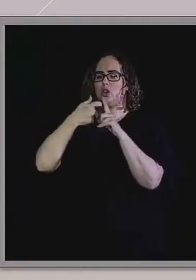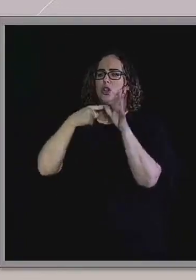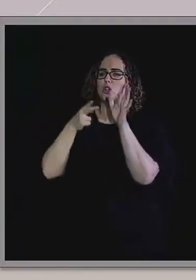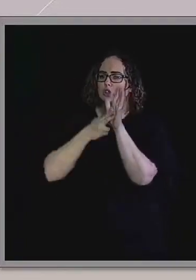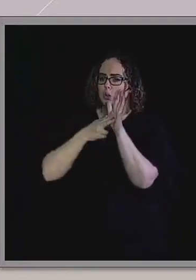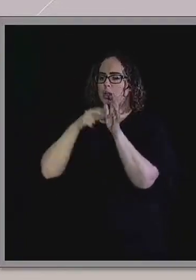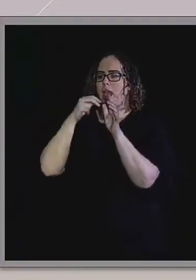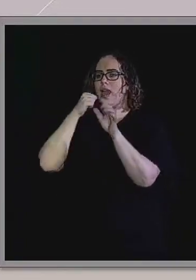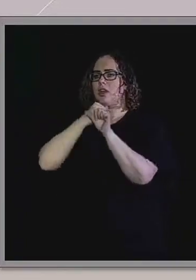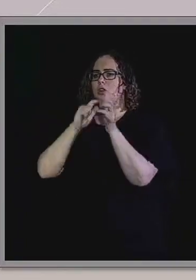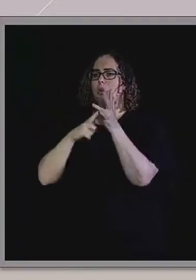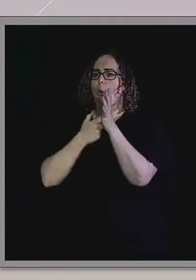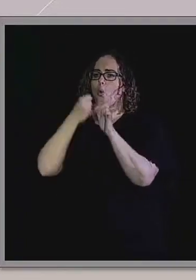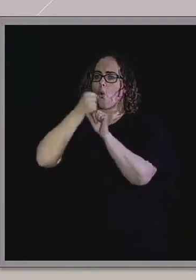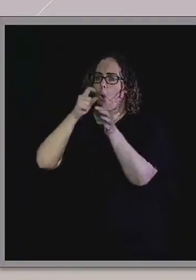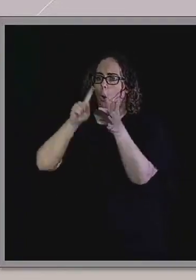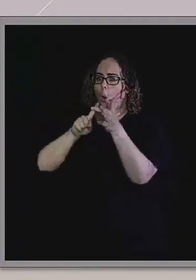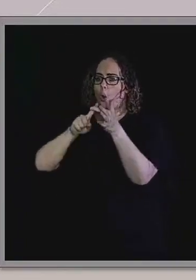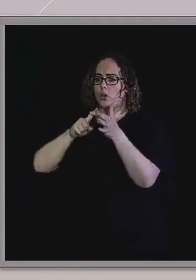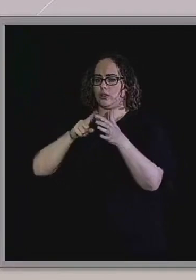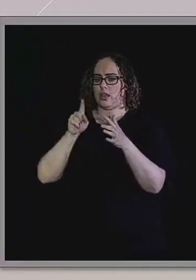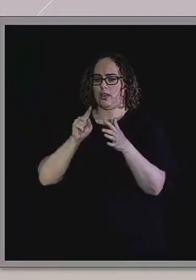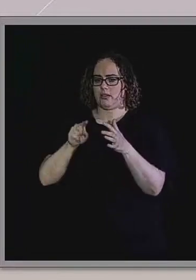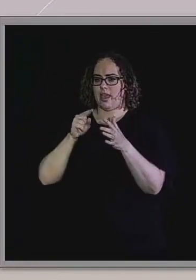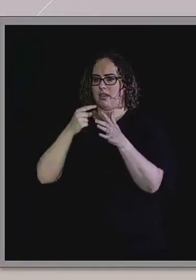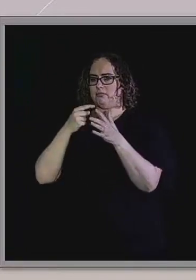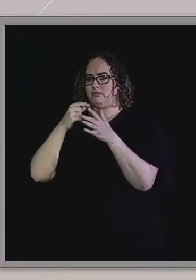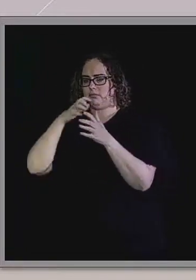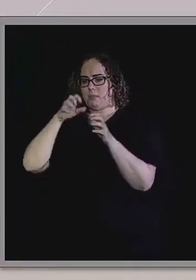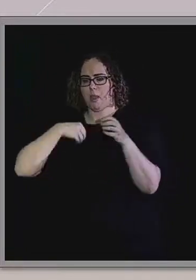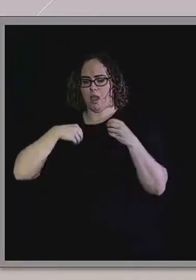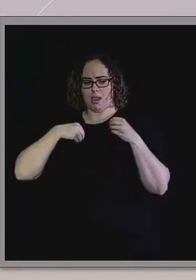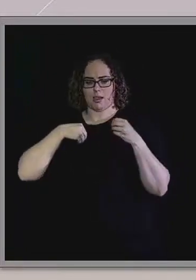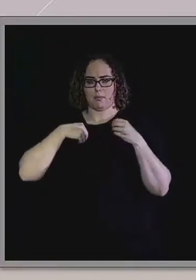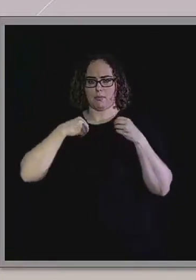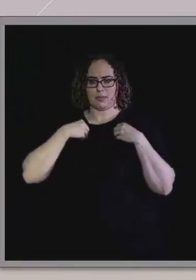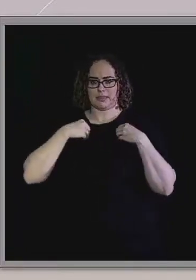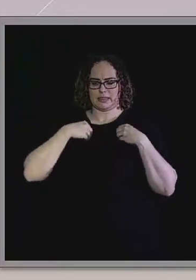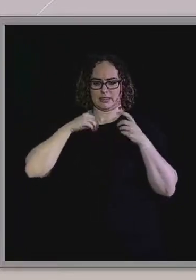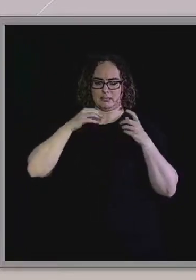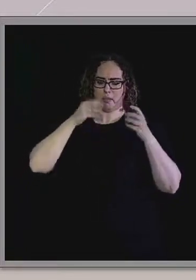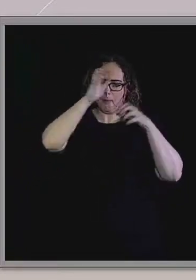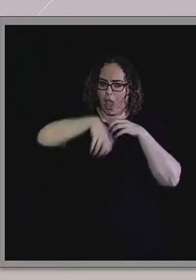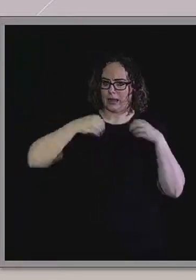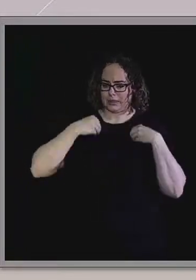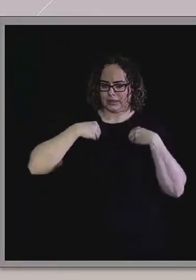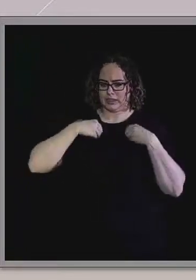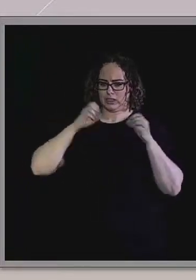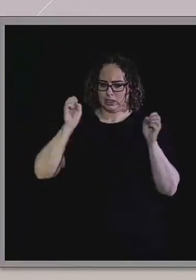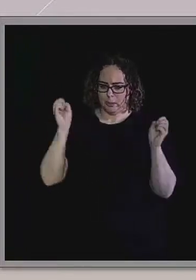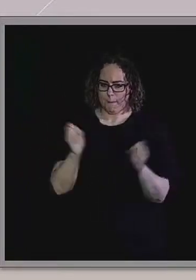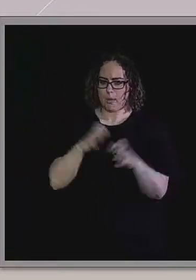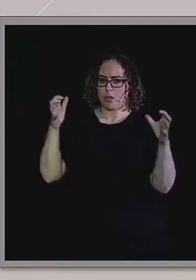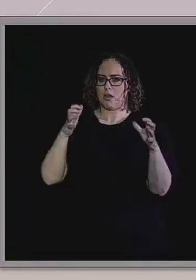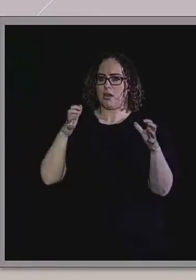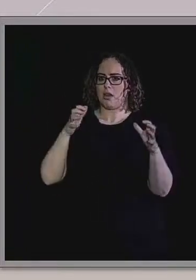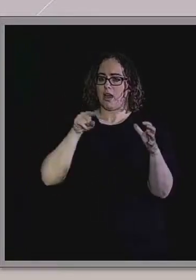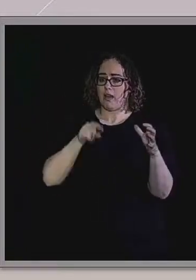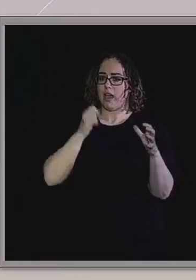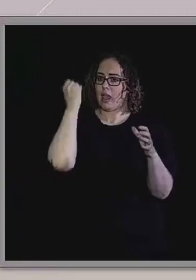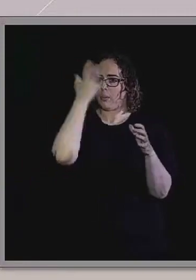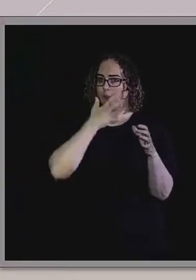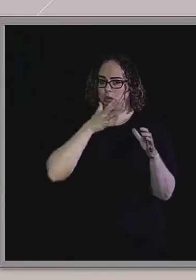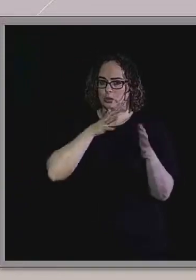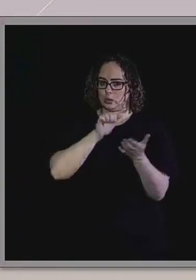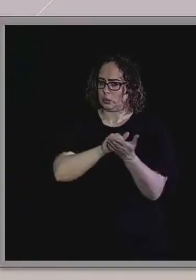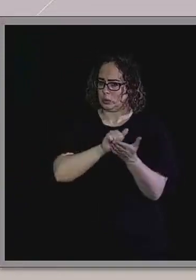state government is actively promoting the building of a fertiliser plant in the middle of the world's oldest and largest outdoor